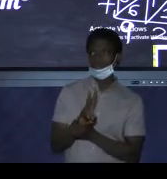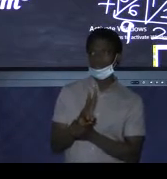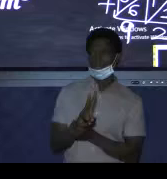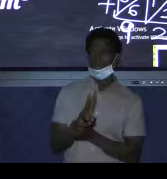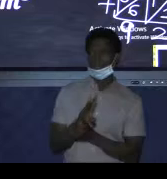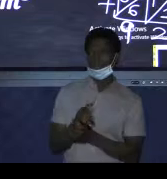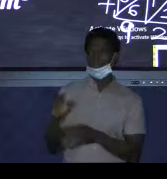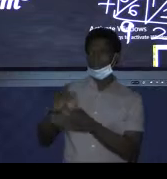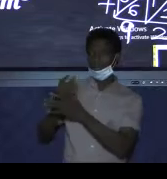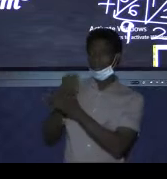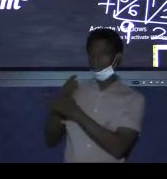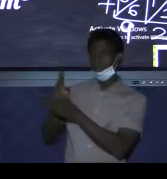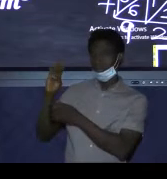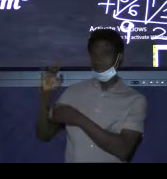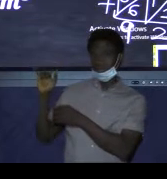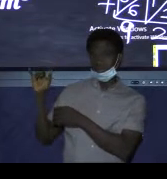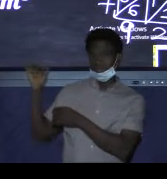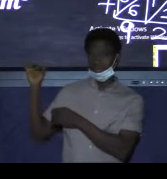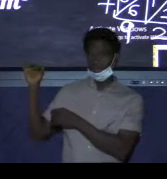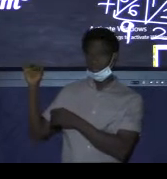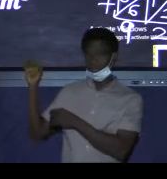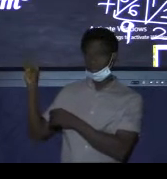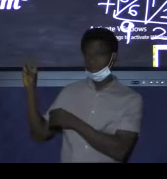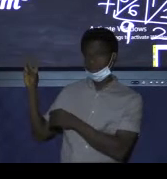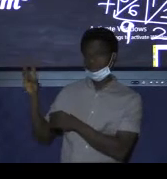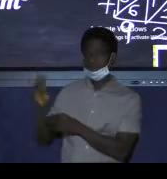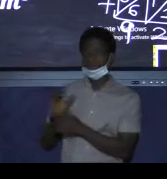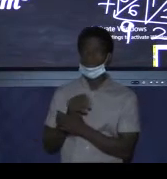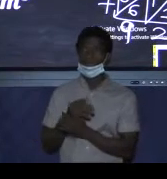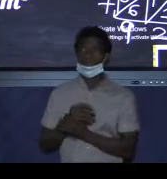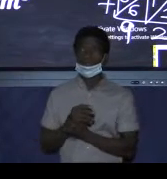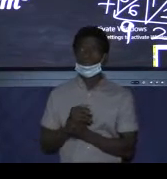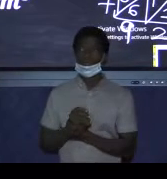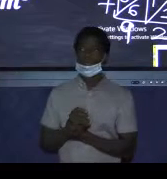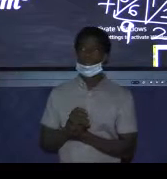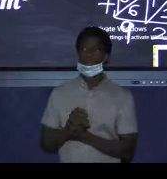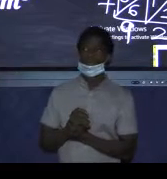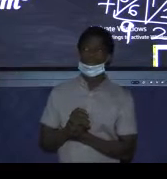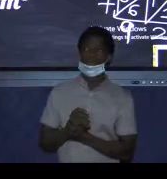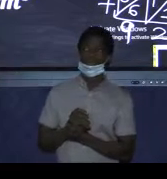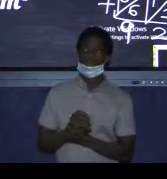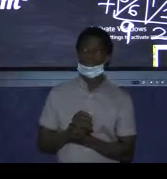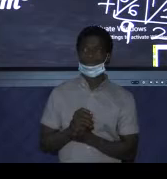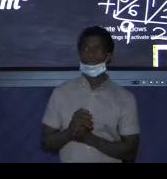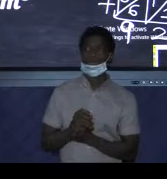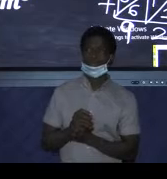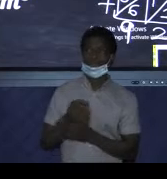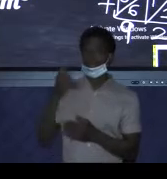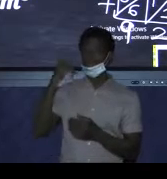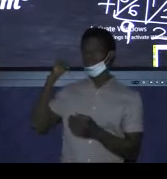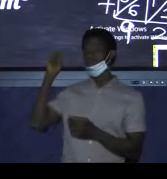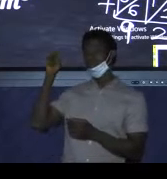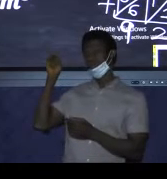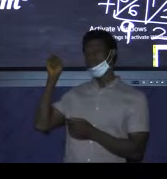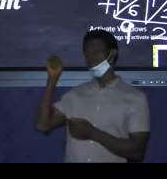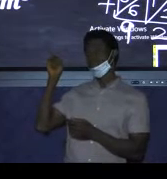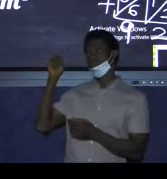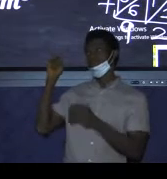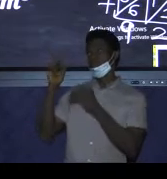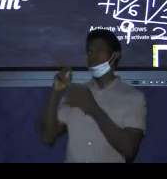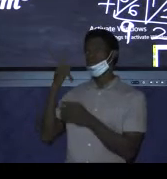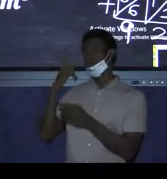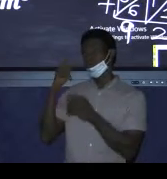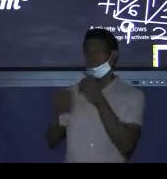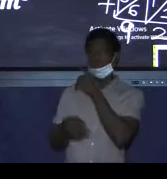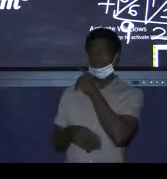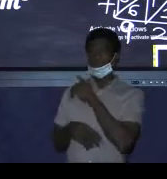7. 7 goes here, 1, 7 goes here, 1. We have 1, 7 goes here,